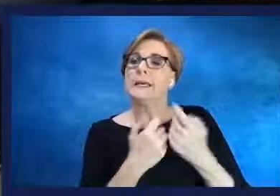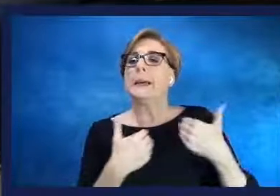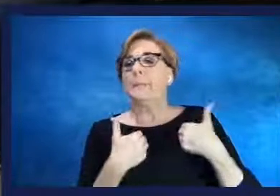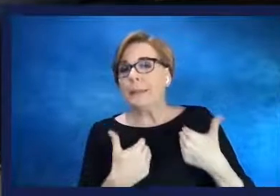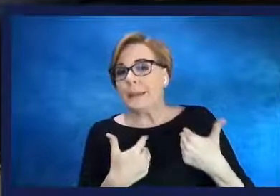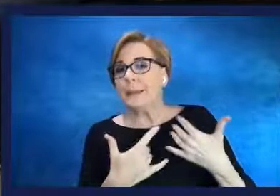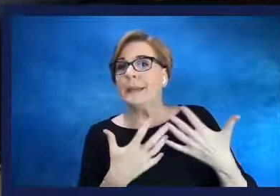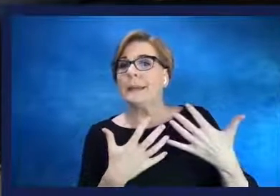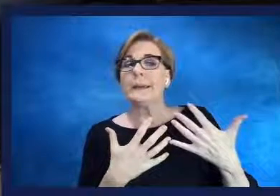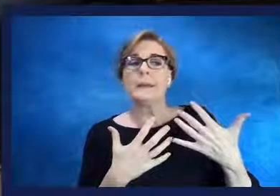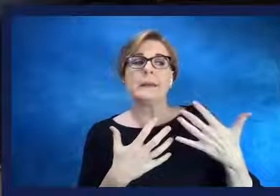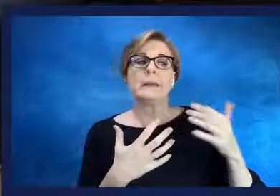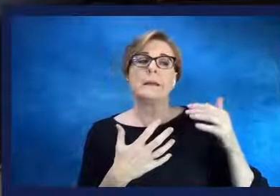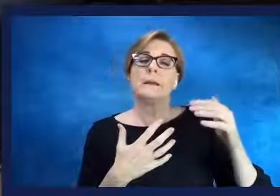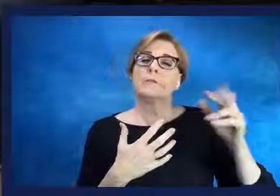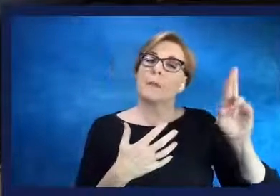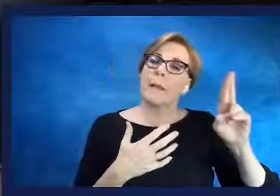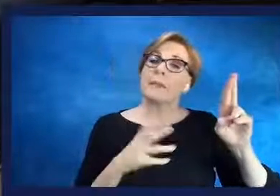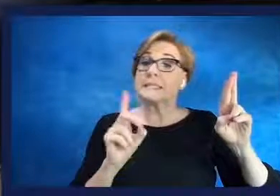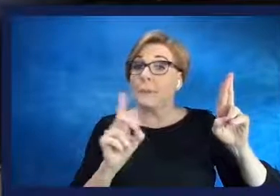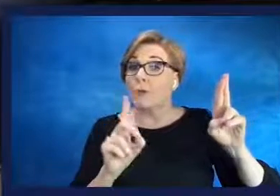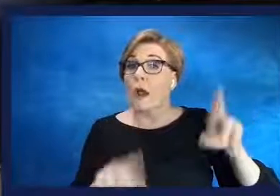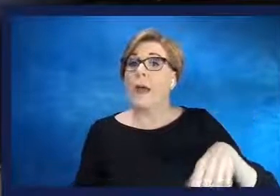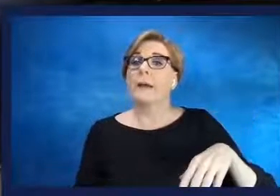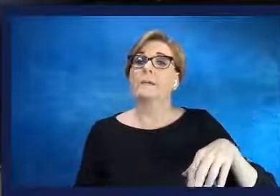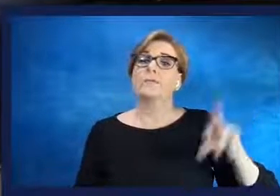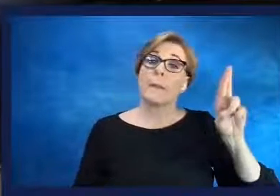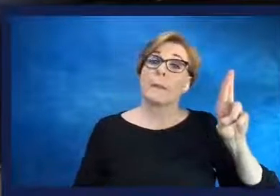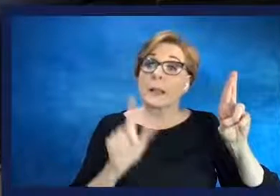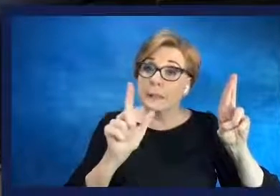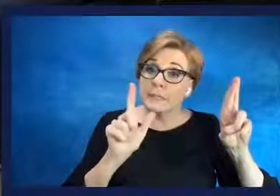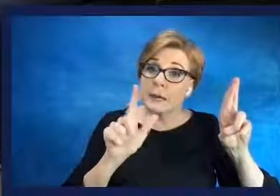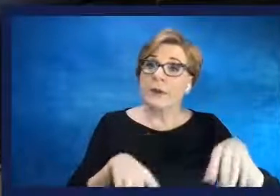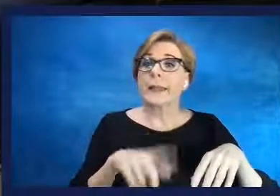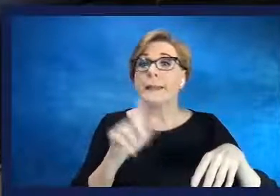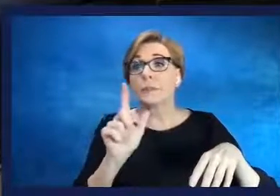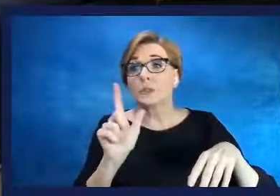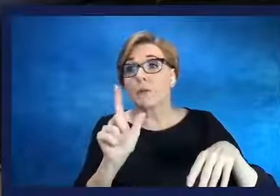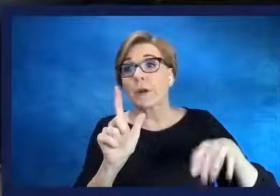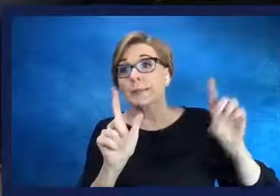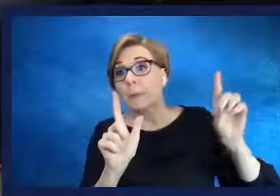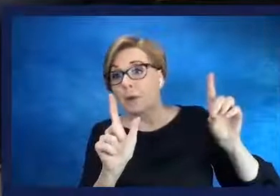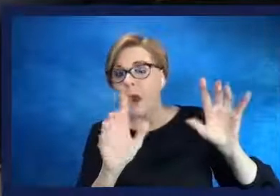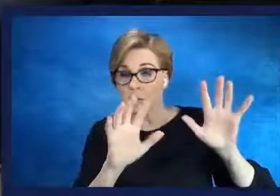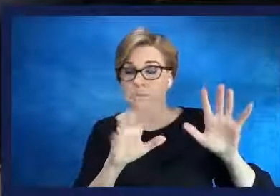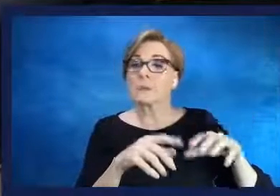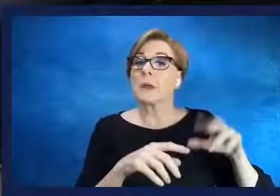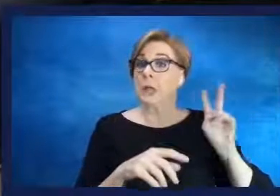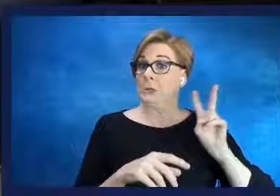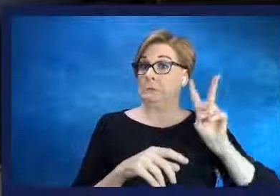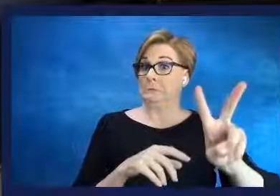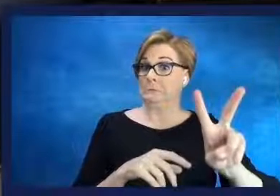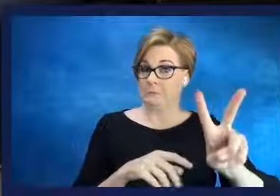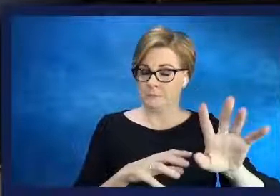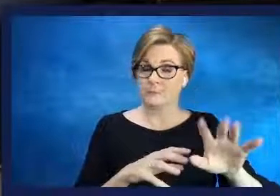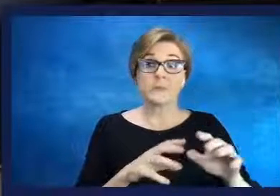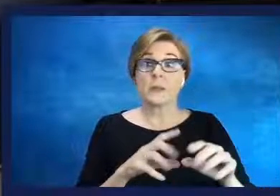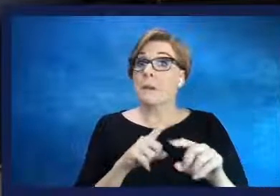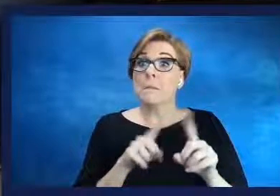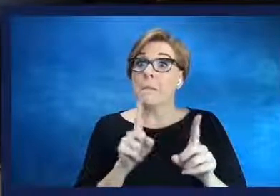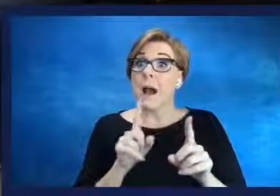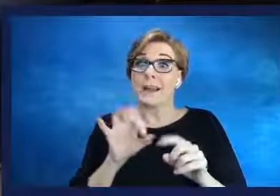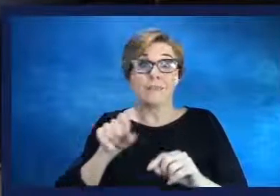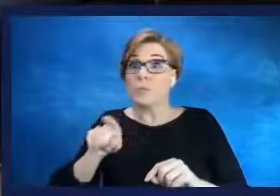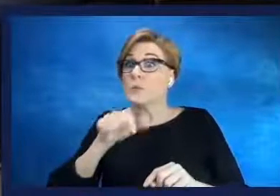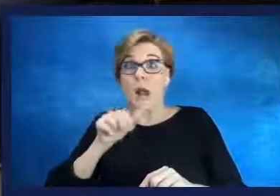But if you have somebody you wish to assist you, you can request a ballot by mail. You can request a ballot by mail and have it be Braille, because